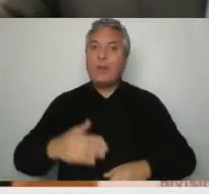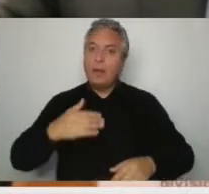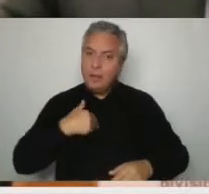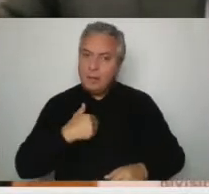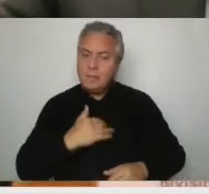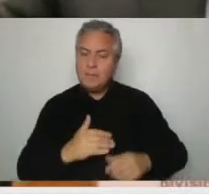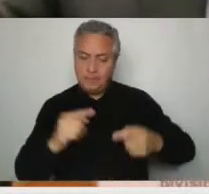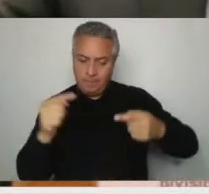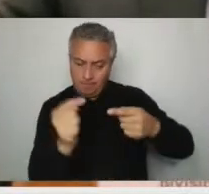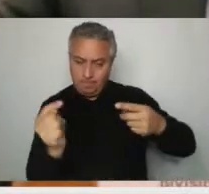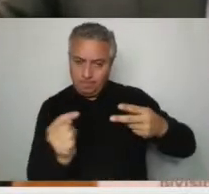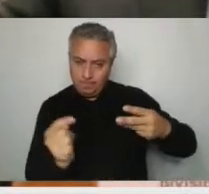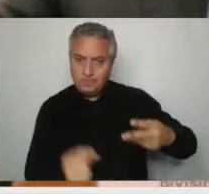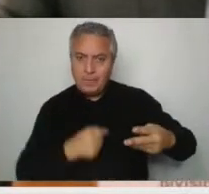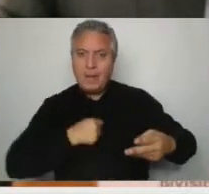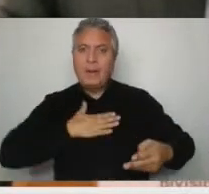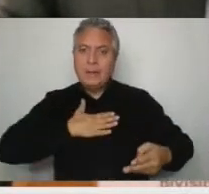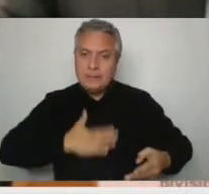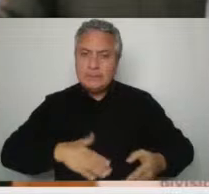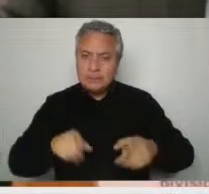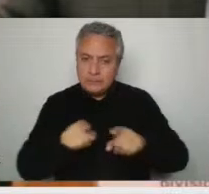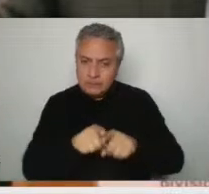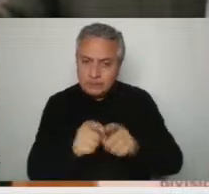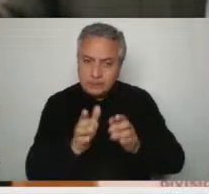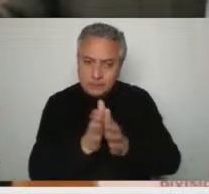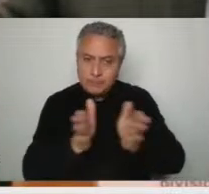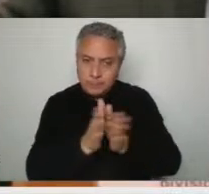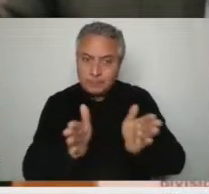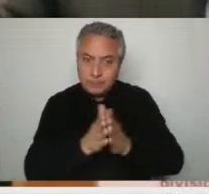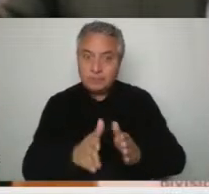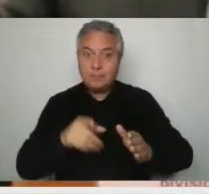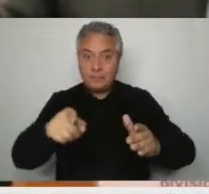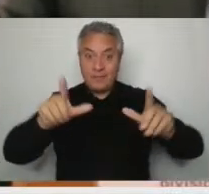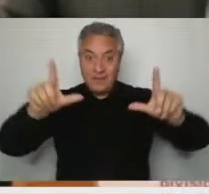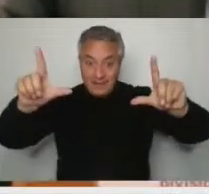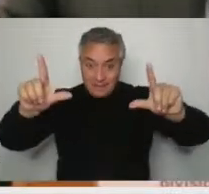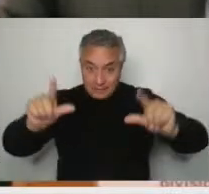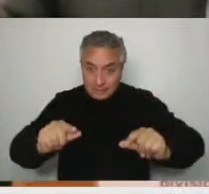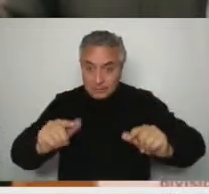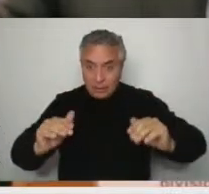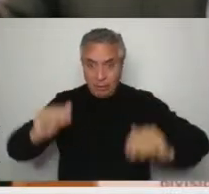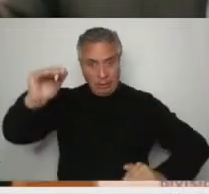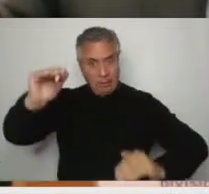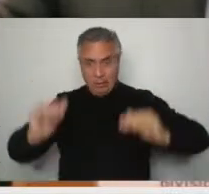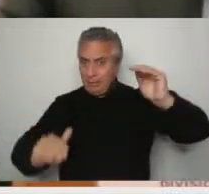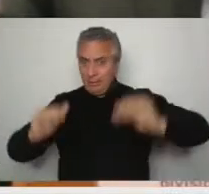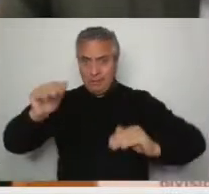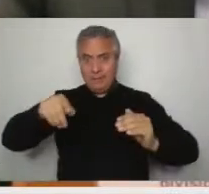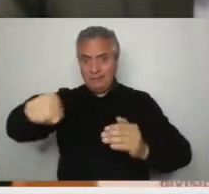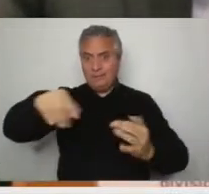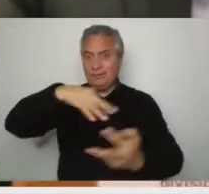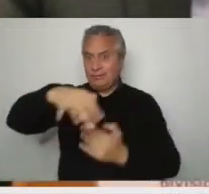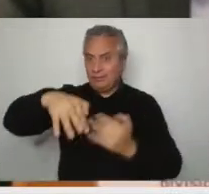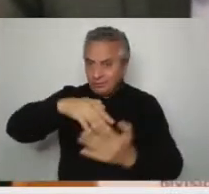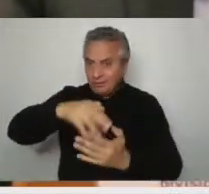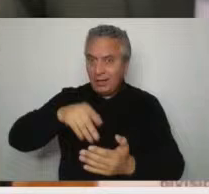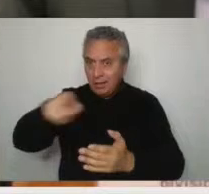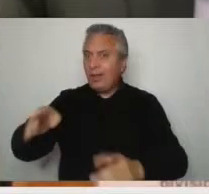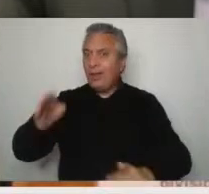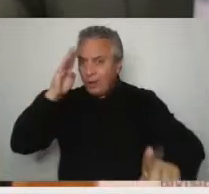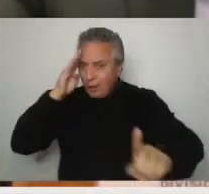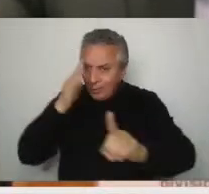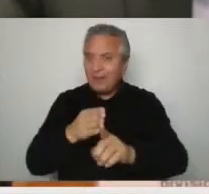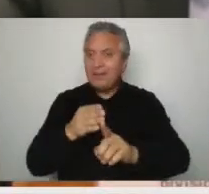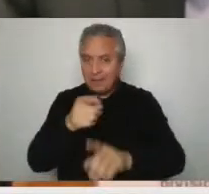with you are the following. The reduction of social inequality forms part of the collective objectives or public objectives, state objectives